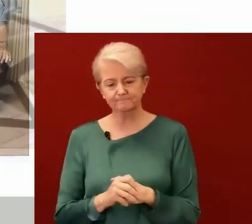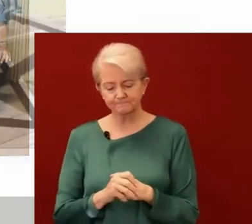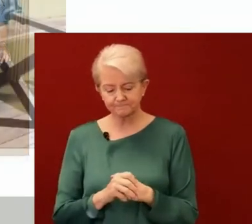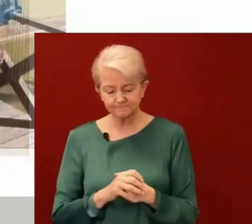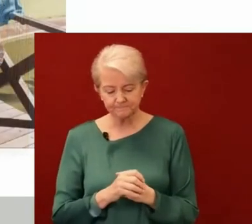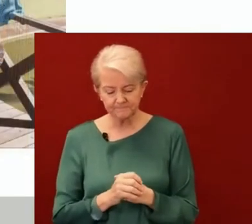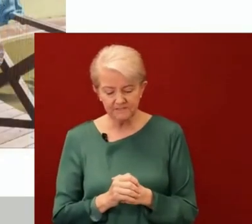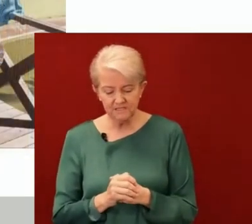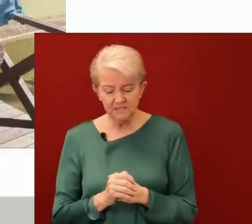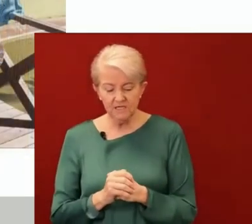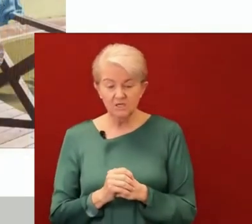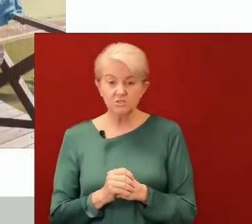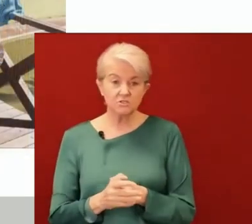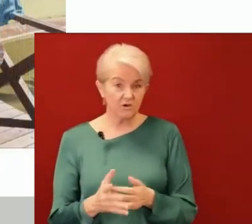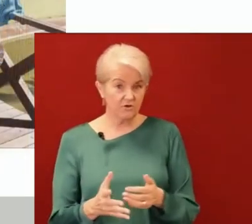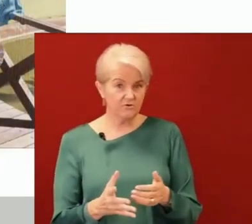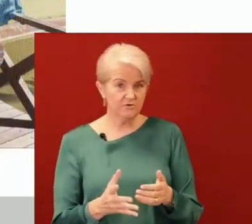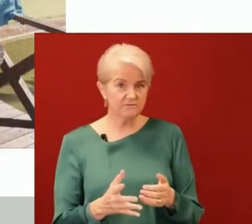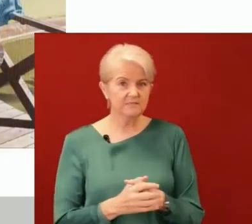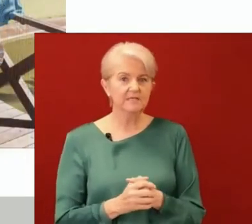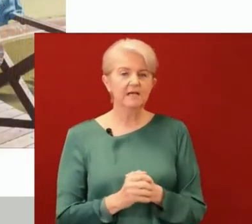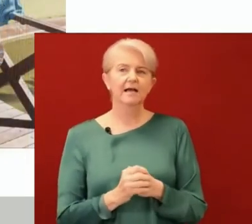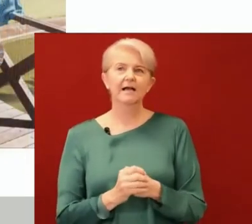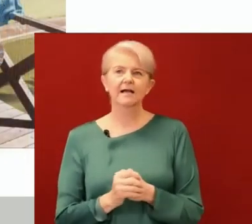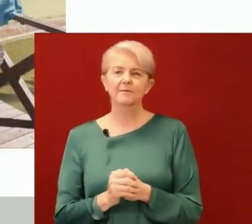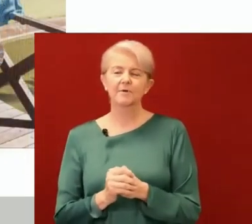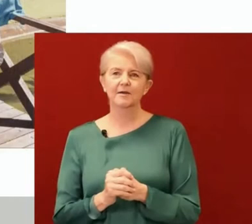someone. So,